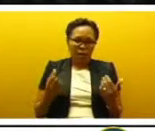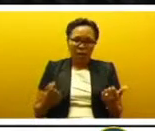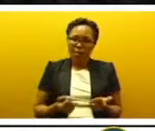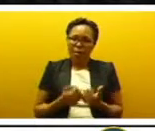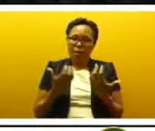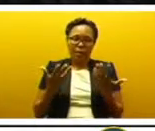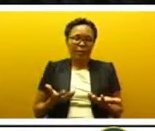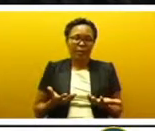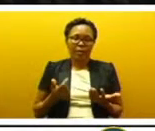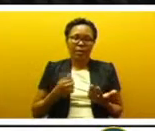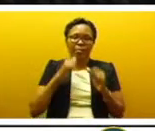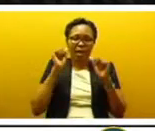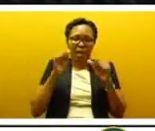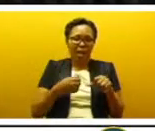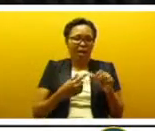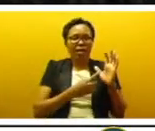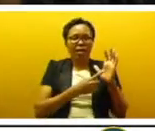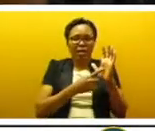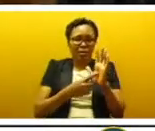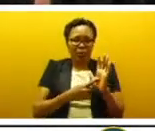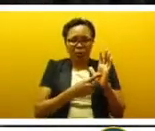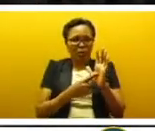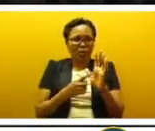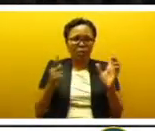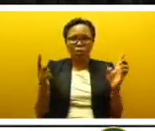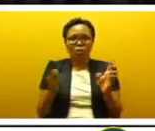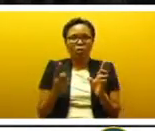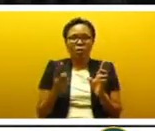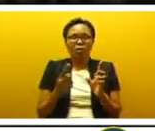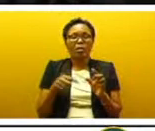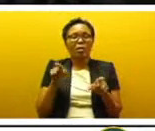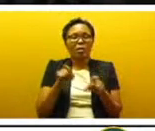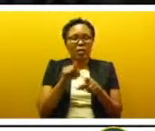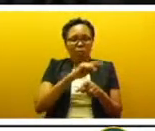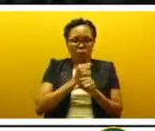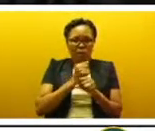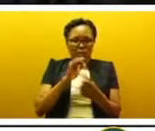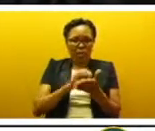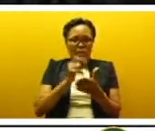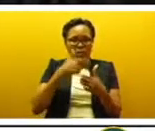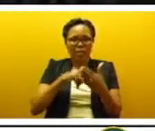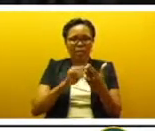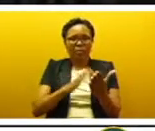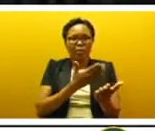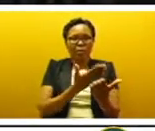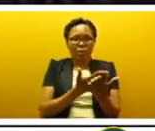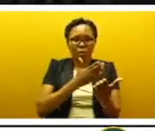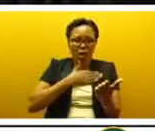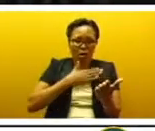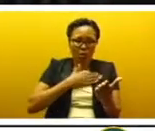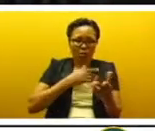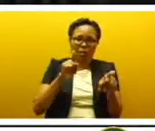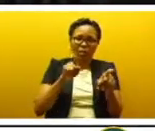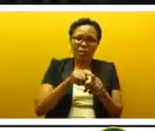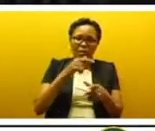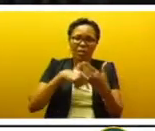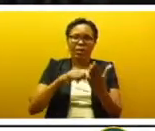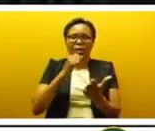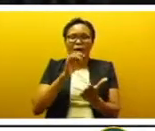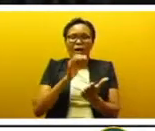I can demonstrate very shortly, and we've done that in our petition and in our, in our